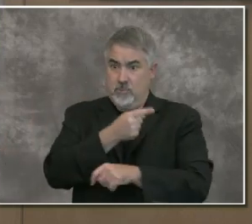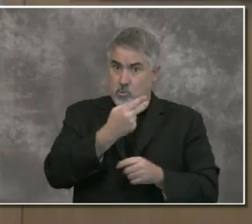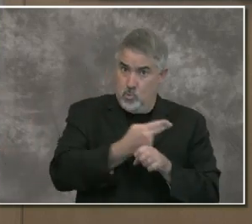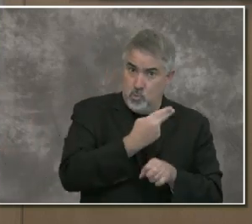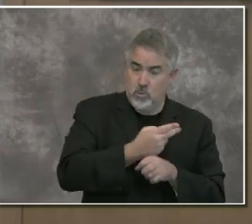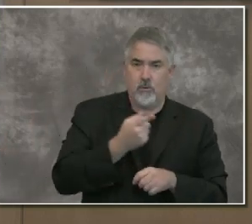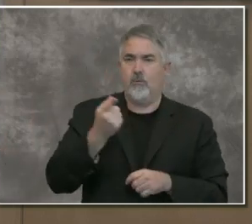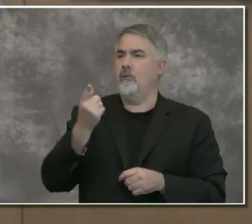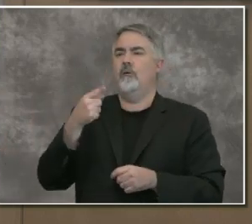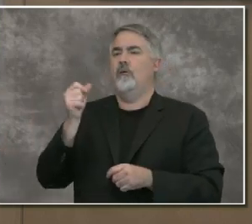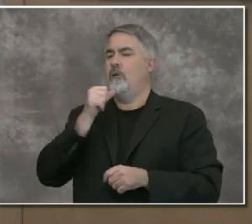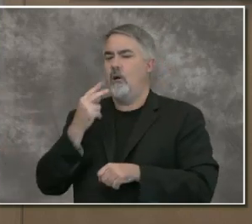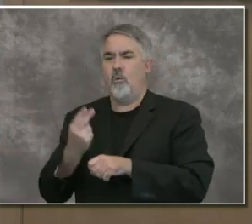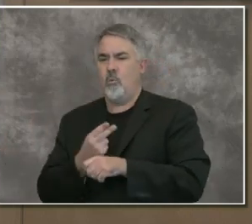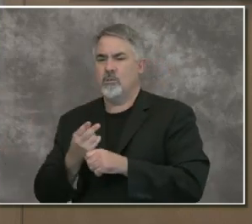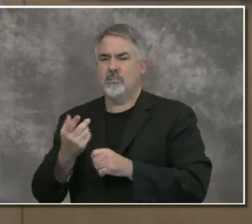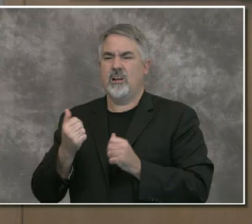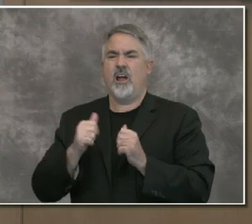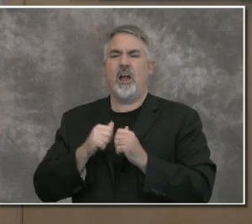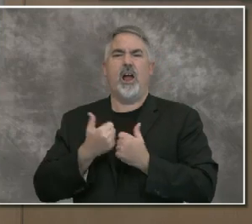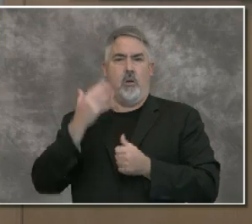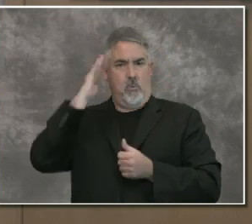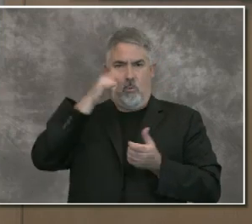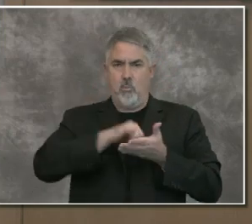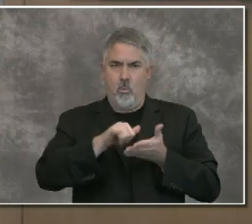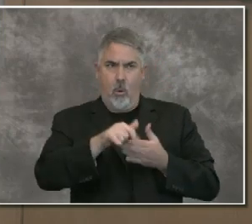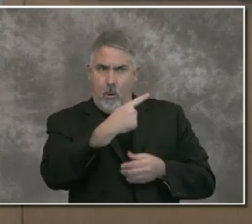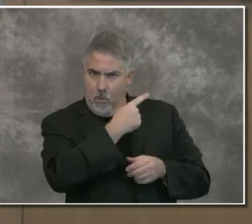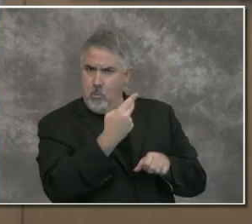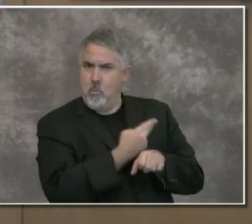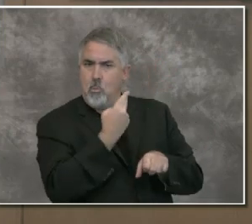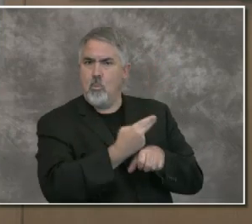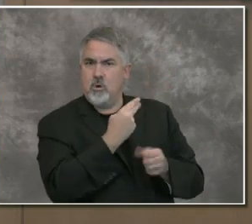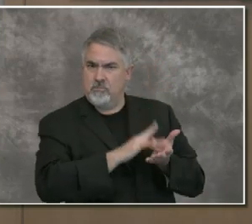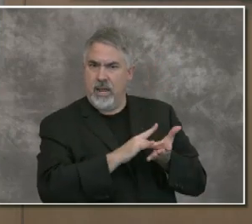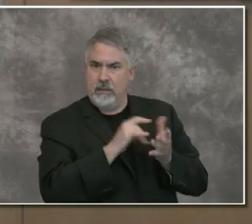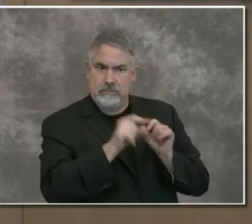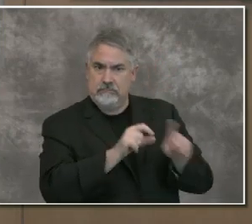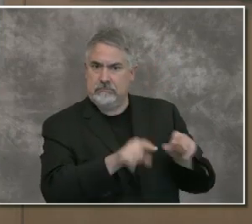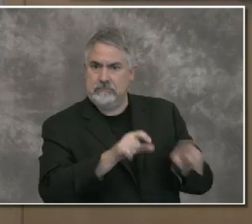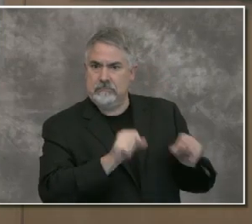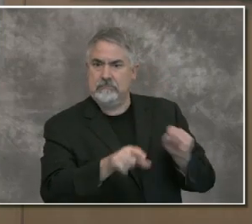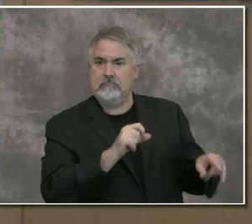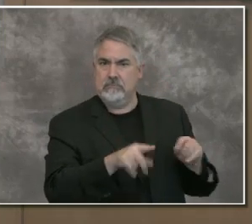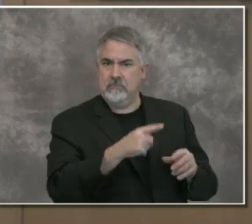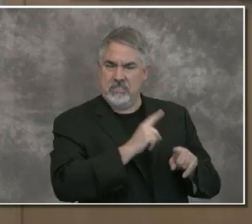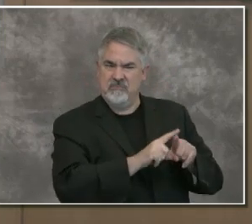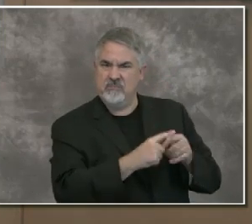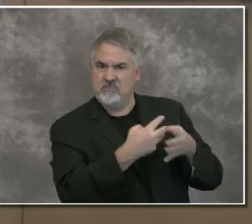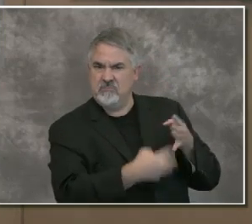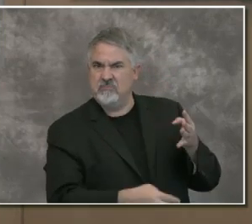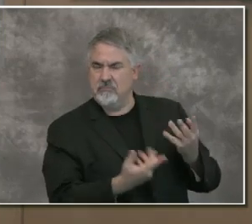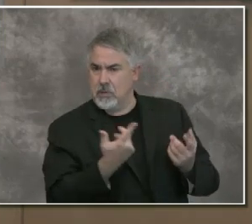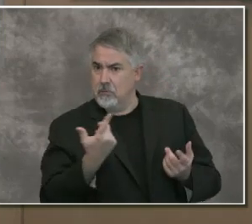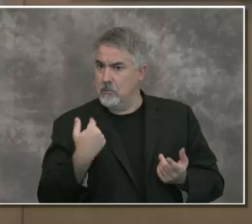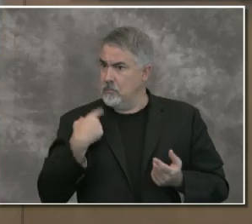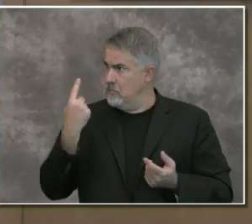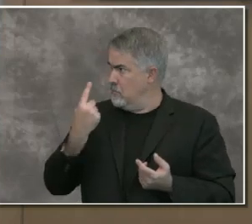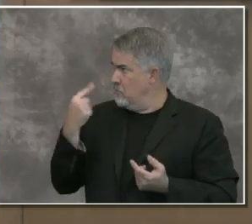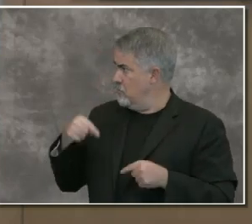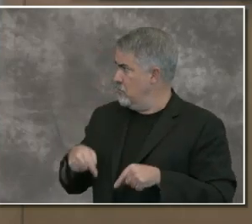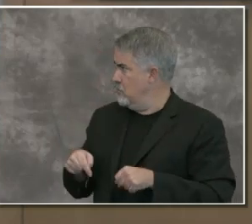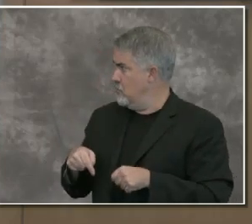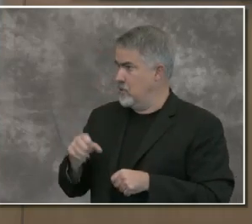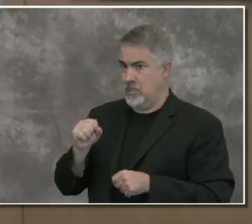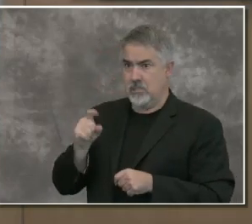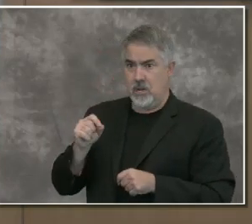I know New York has started using drugs like these in some cases and trying to get a sense of whether that's being considered or